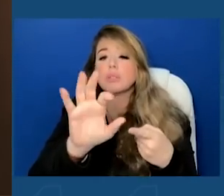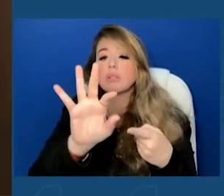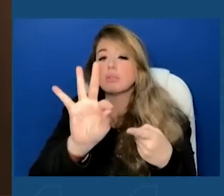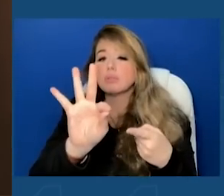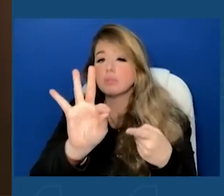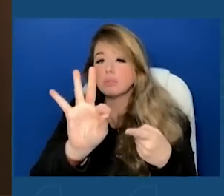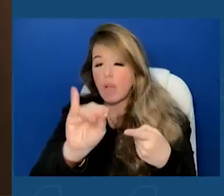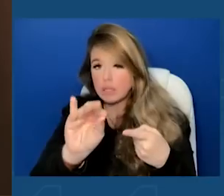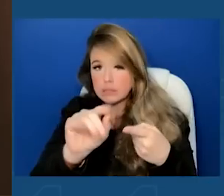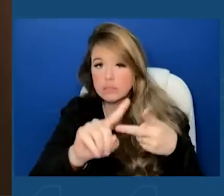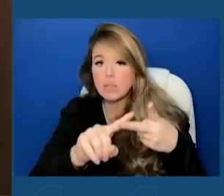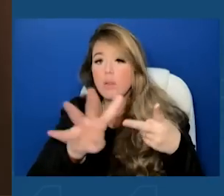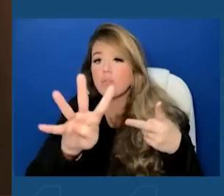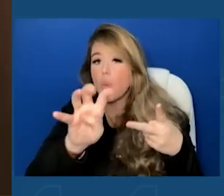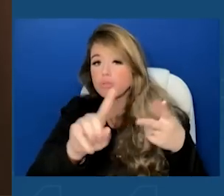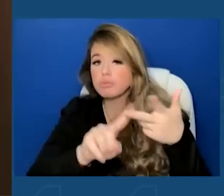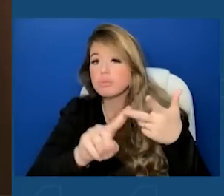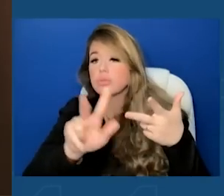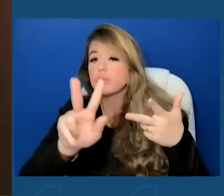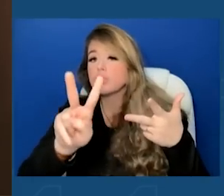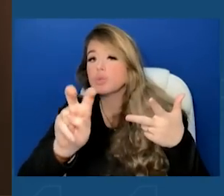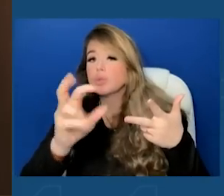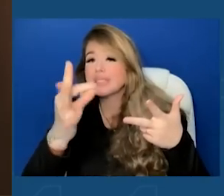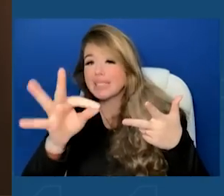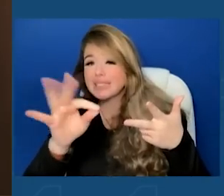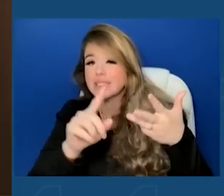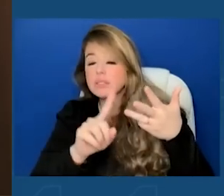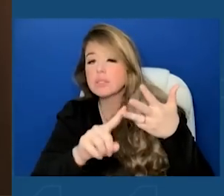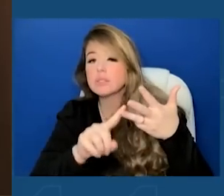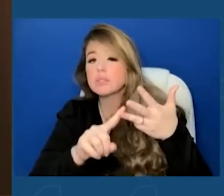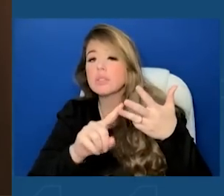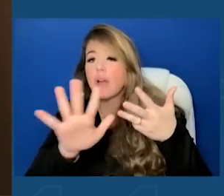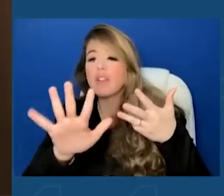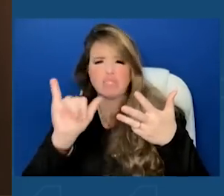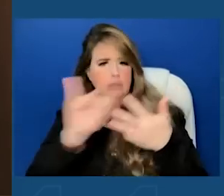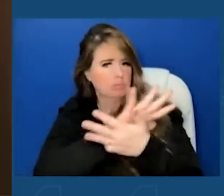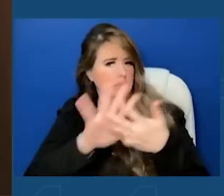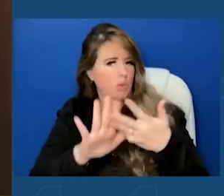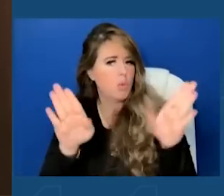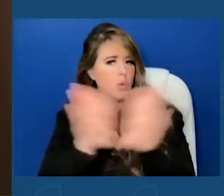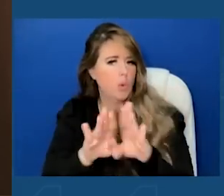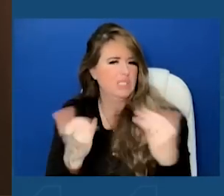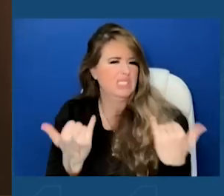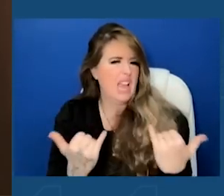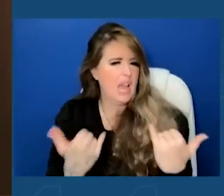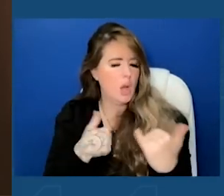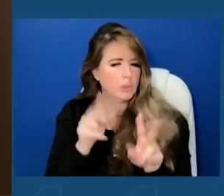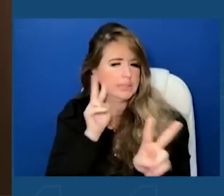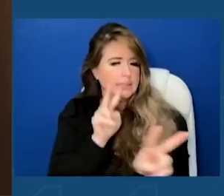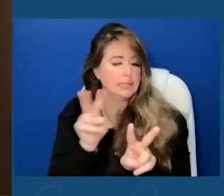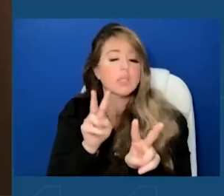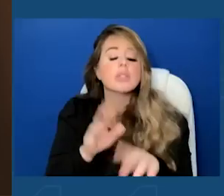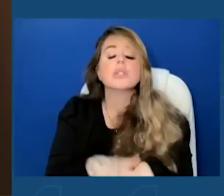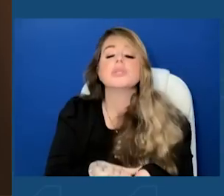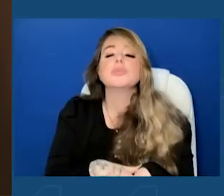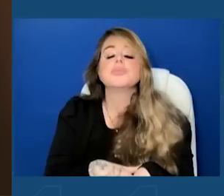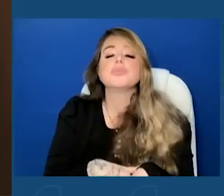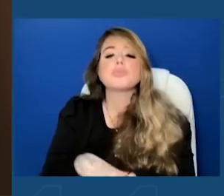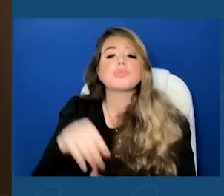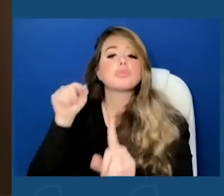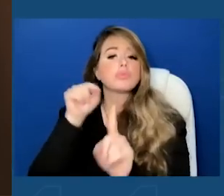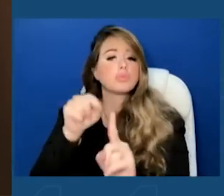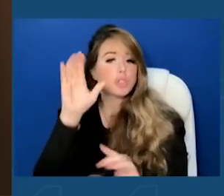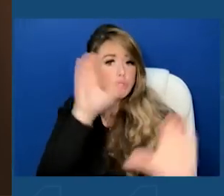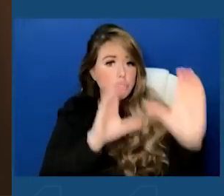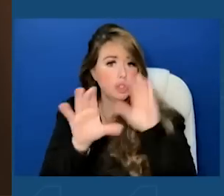219, and Route 5. Those are the main arterials that the state is responsible for. Back to the search and rescue, our teams alone